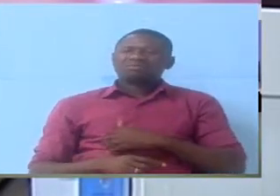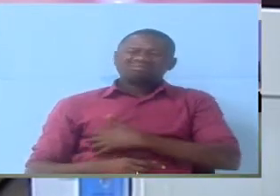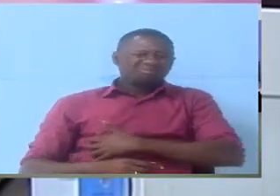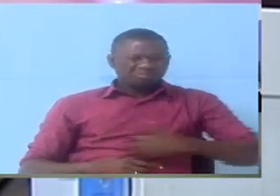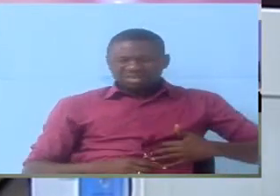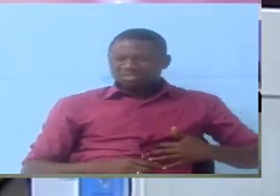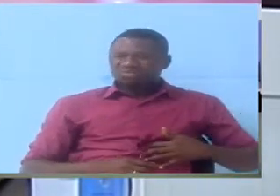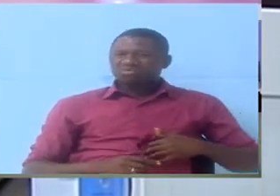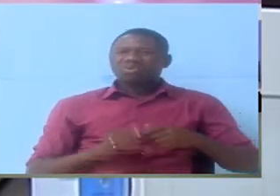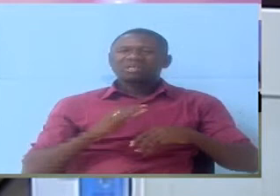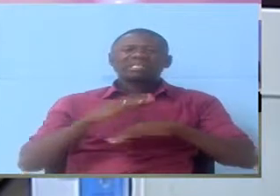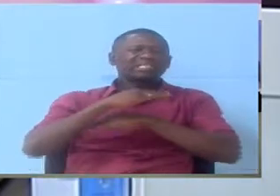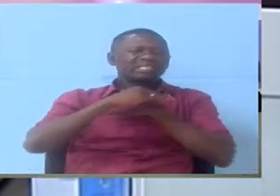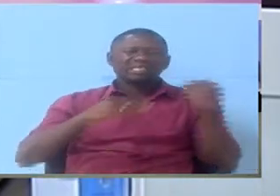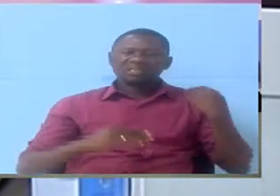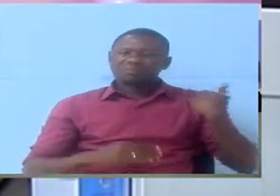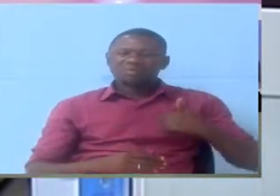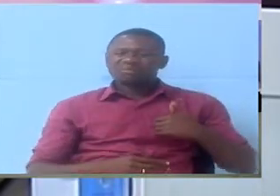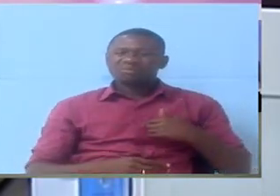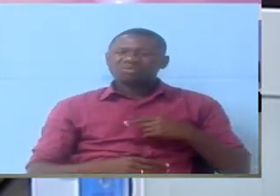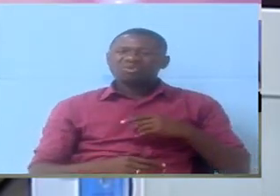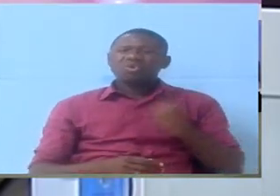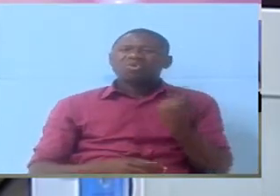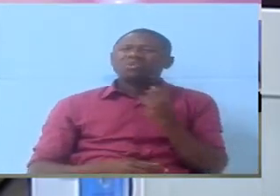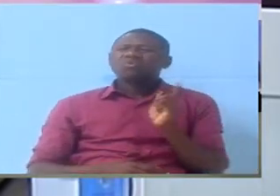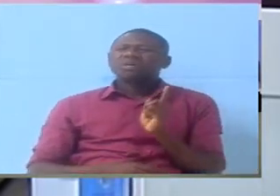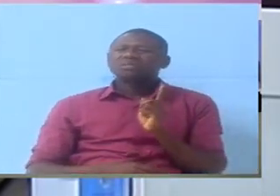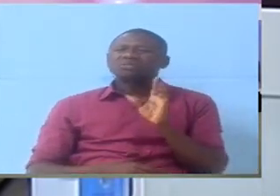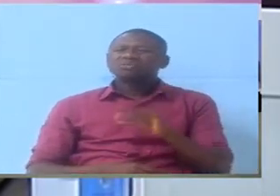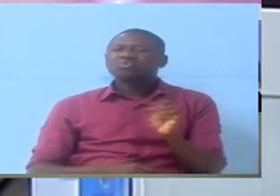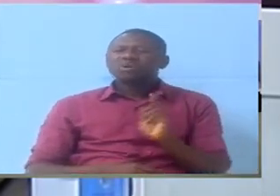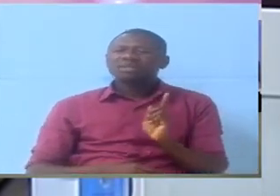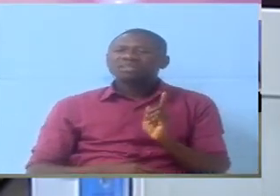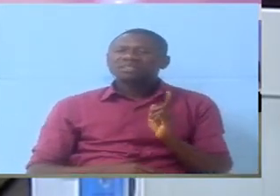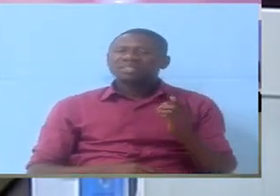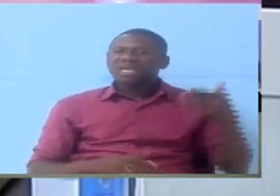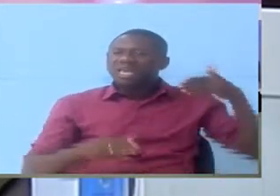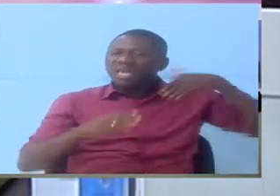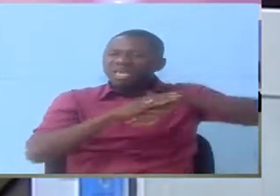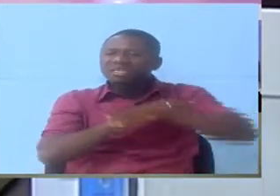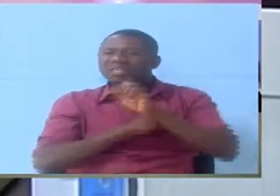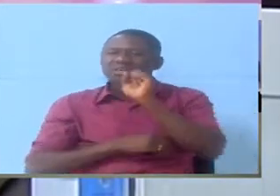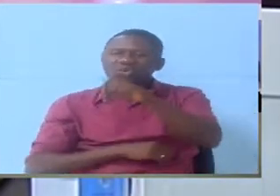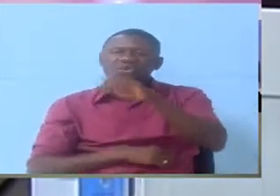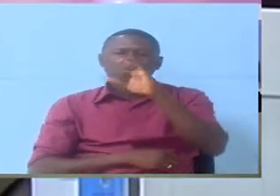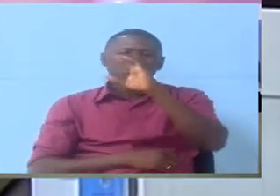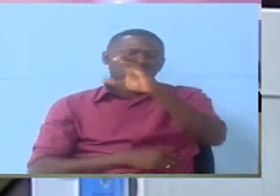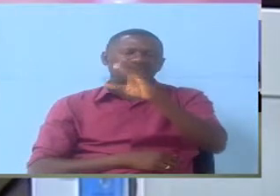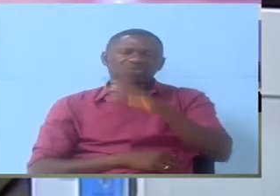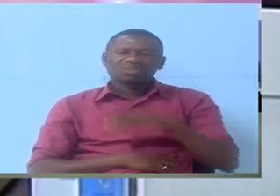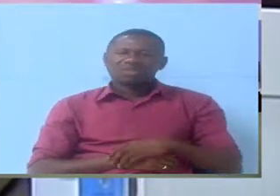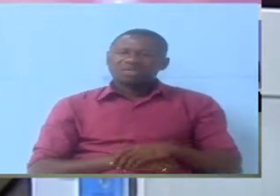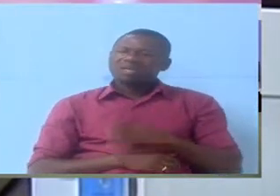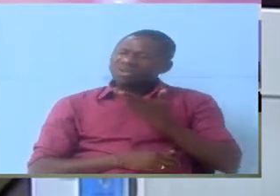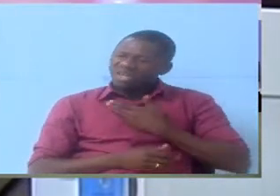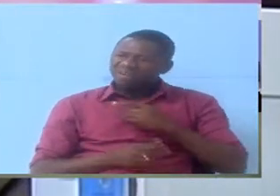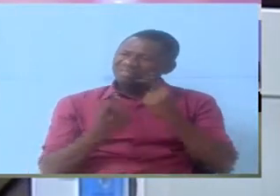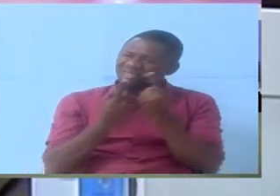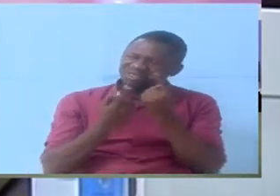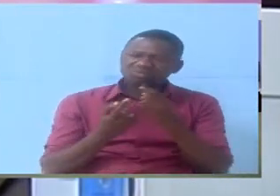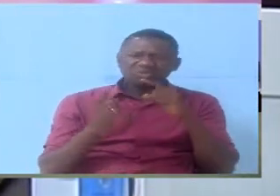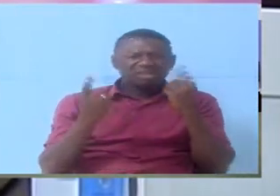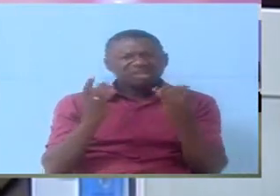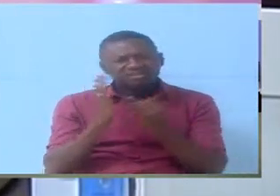molu muta kefa. Just for coming to your country. Jo ka fo drong ina tela banko leka. And the tools are there to investigate. Adun jorang lu bijele menu